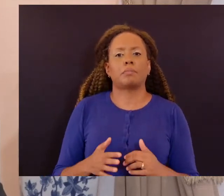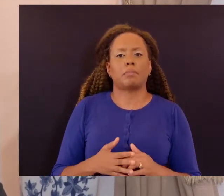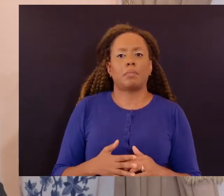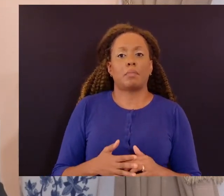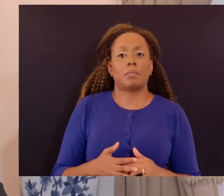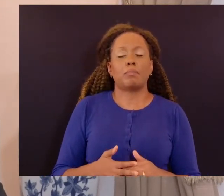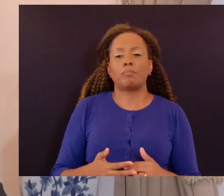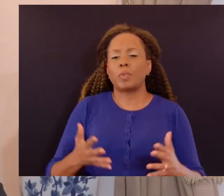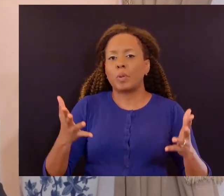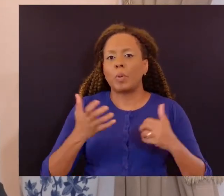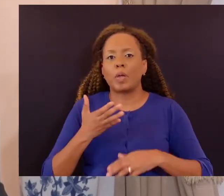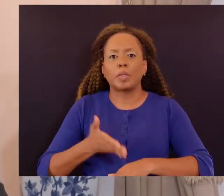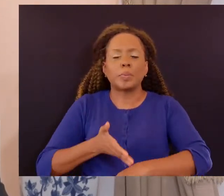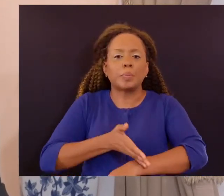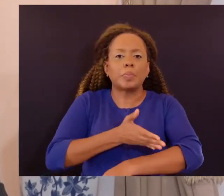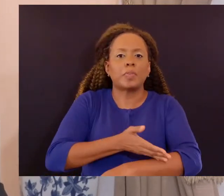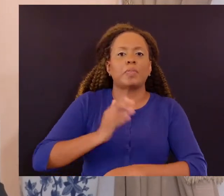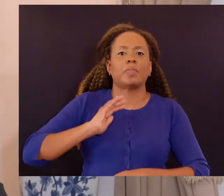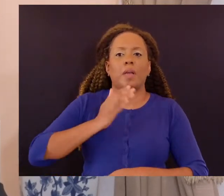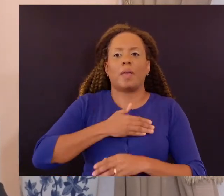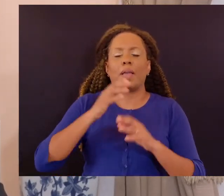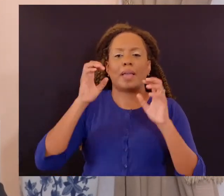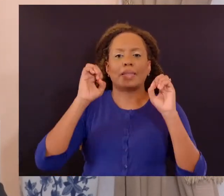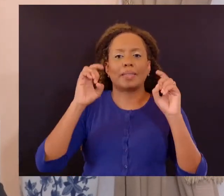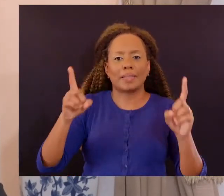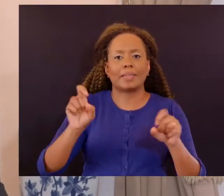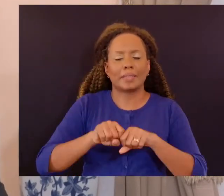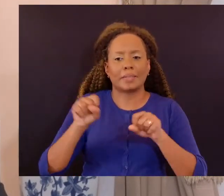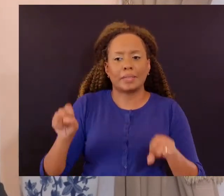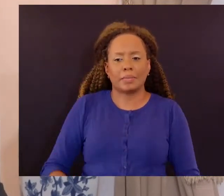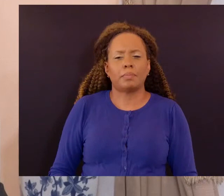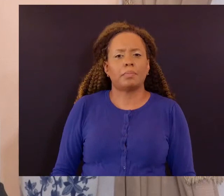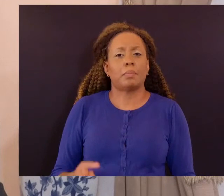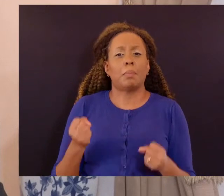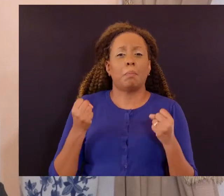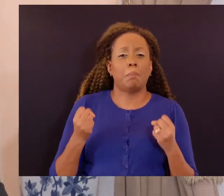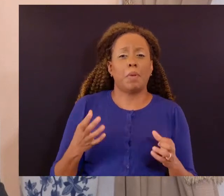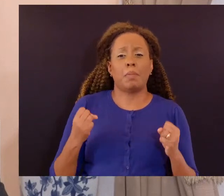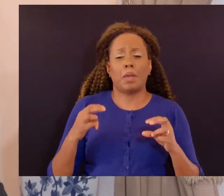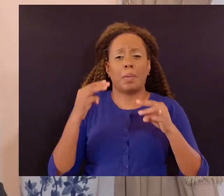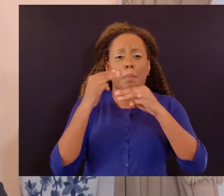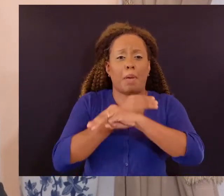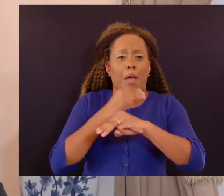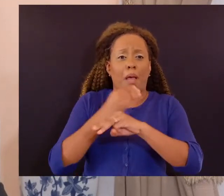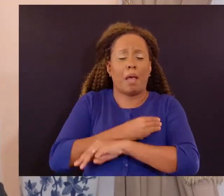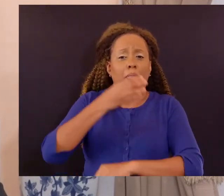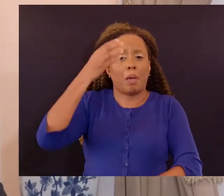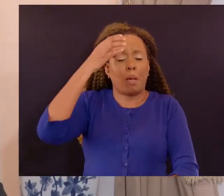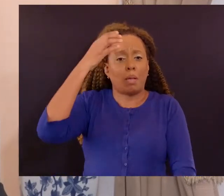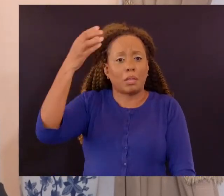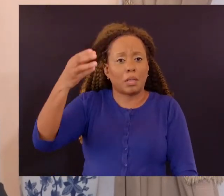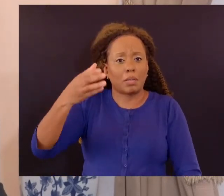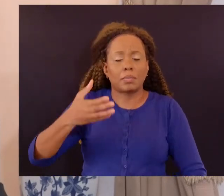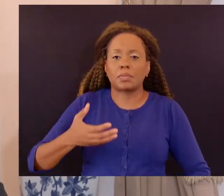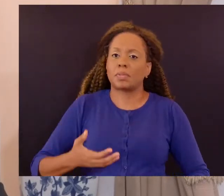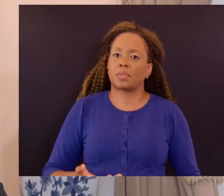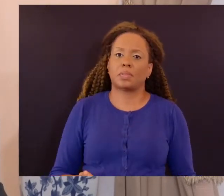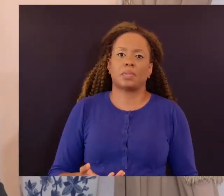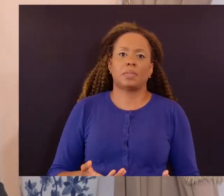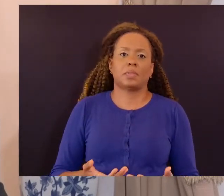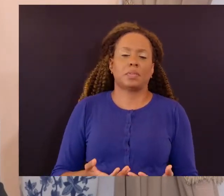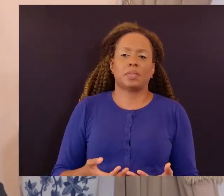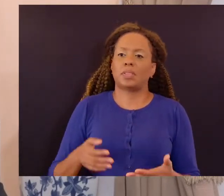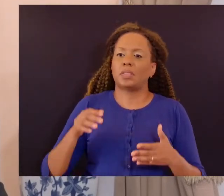because we recognize that many of the mathematical concepts that students should have grasped in the early stages, these results are also